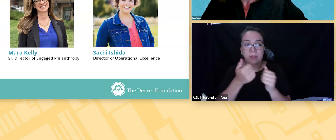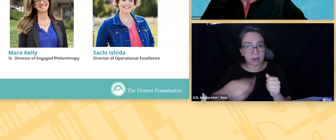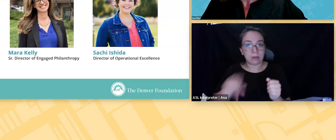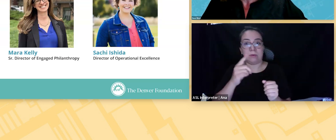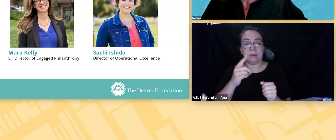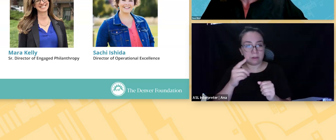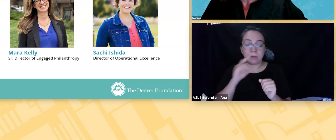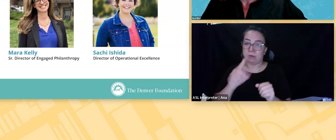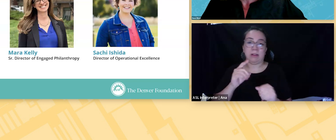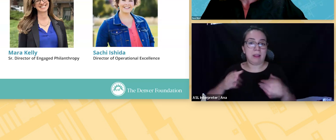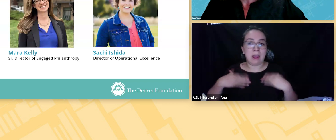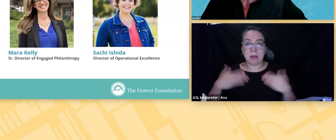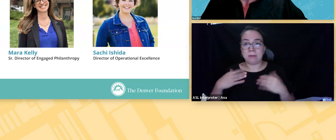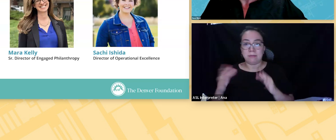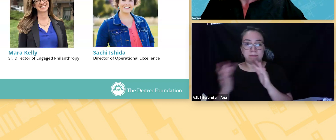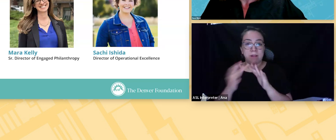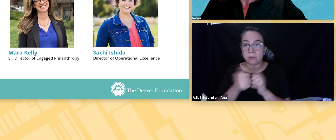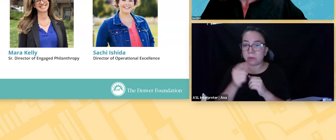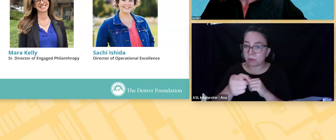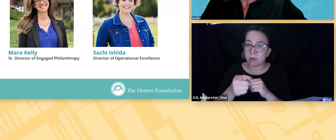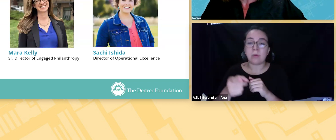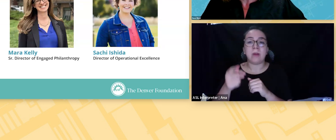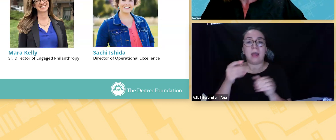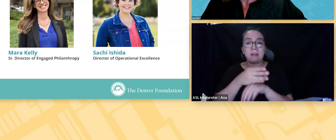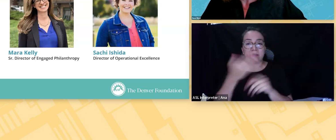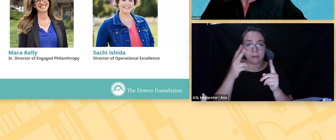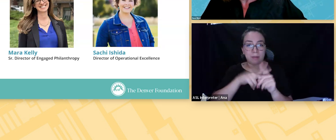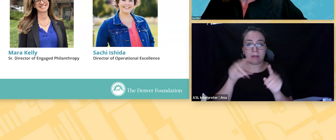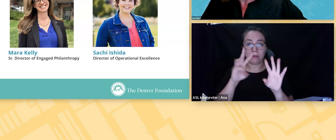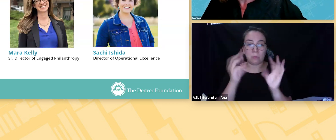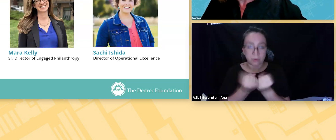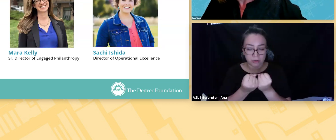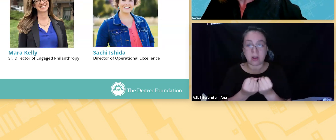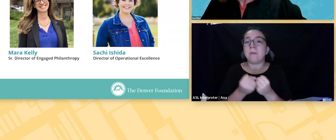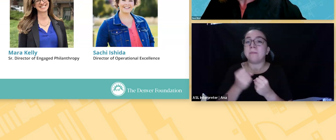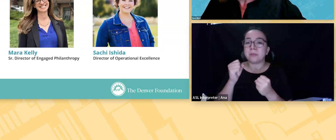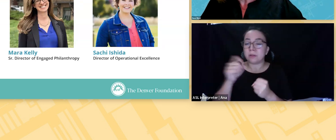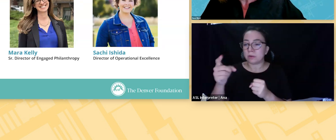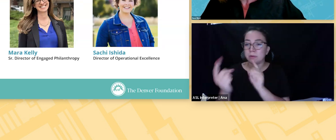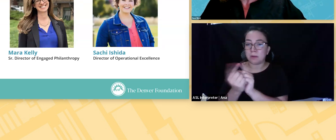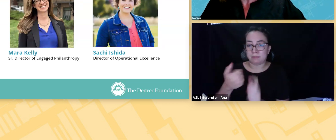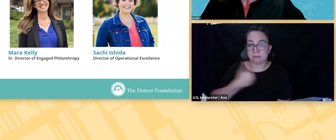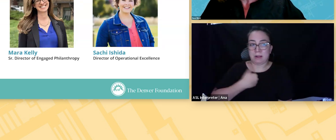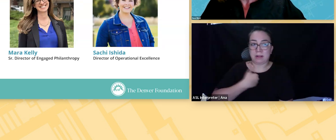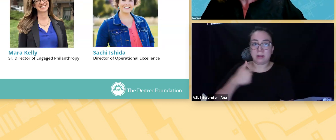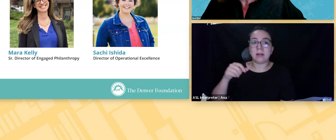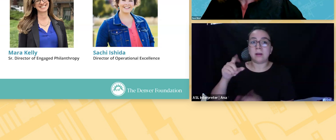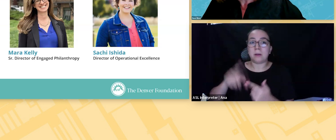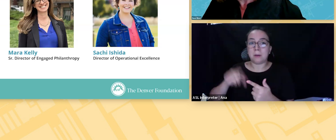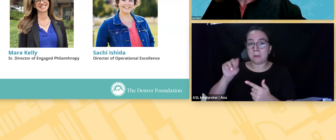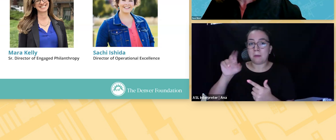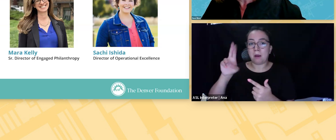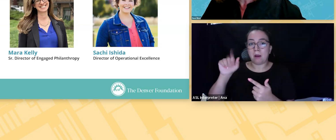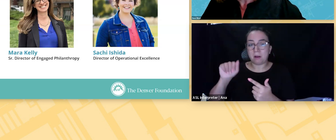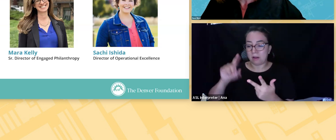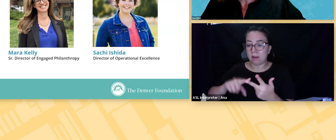We're all very happy to be in touch with you after this application workshop. So you've met myself, Mara, and Sachi on